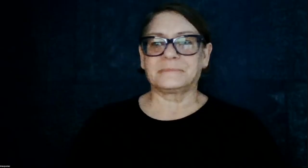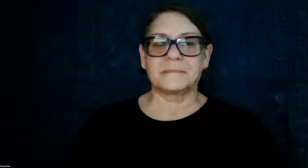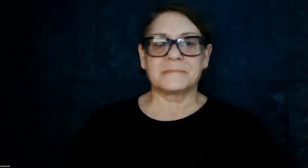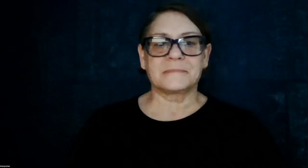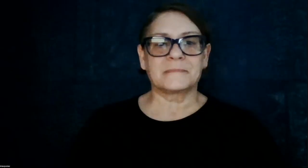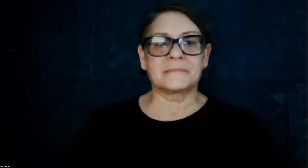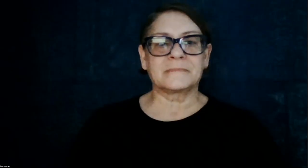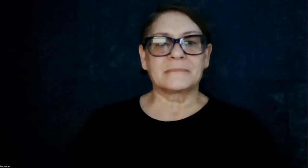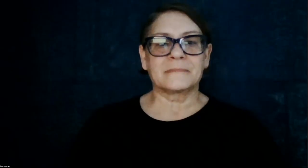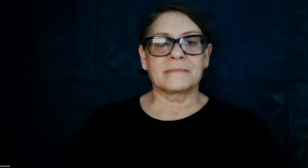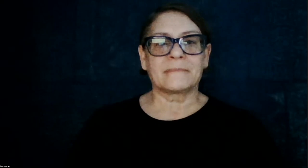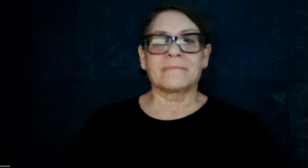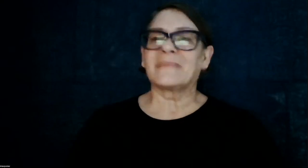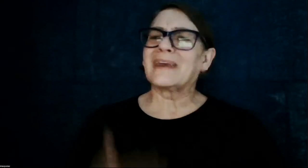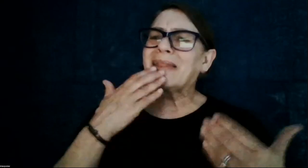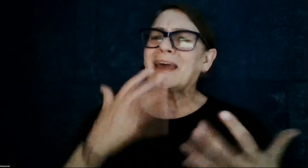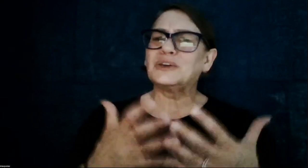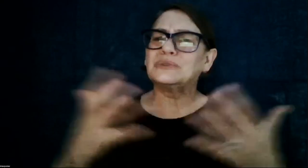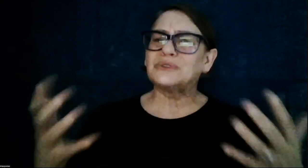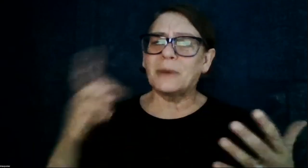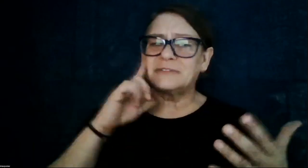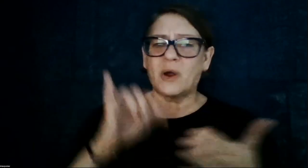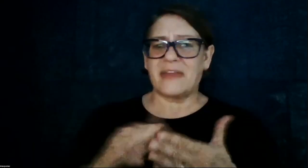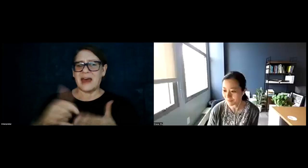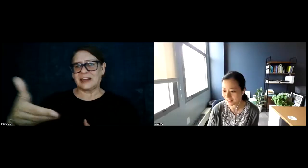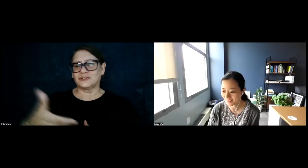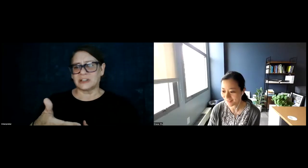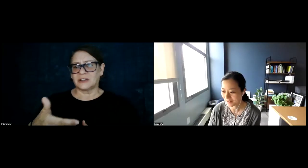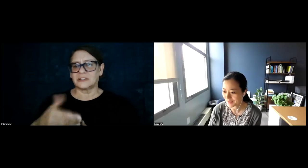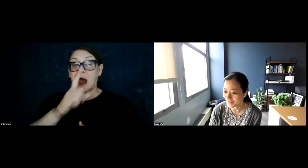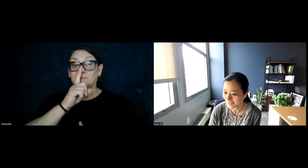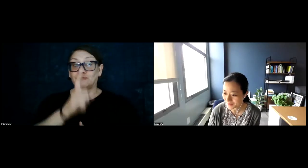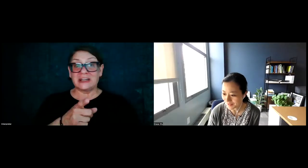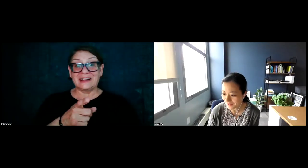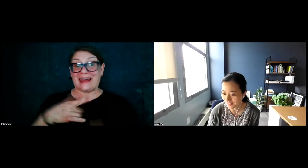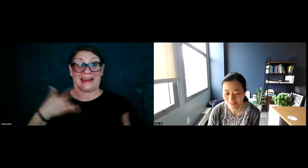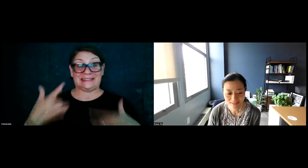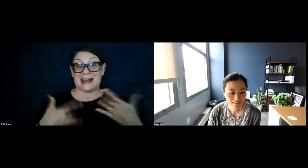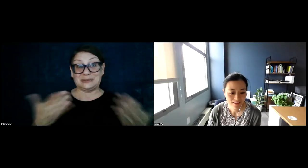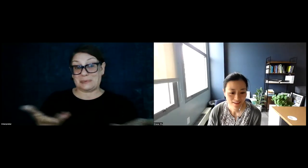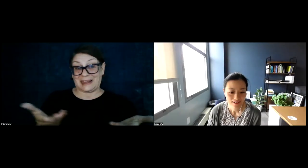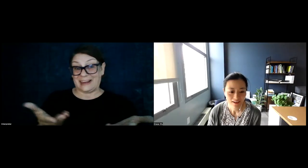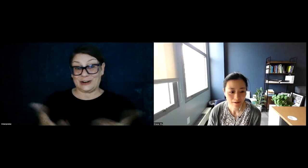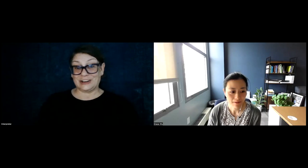Hi, everyone. Thank you so much, Sunshine, for that introduction. I'm really excited to be here.